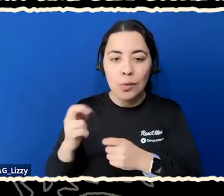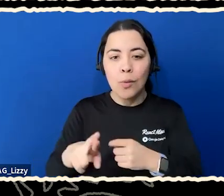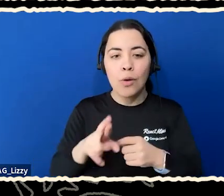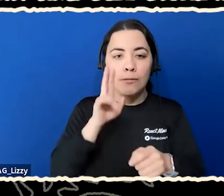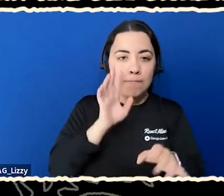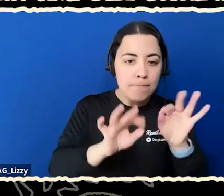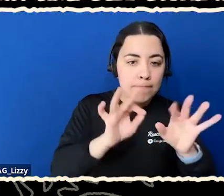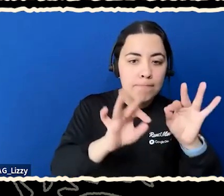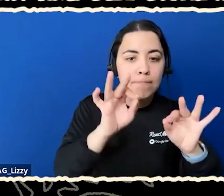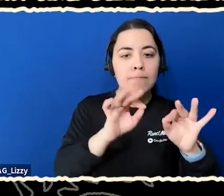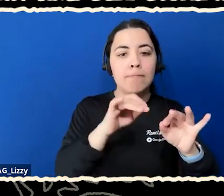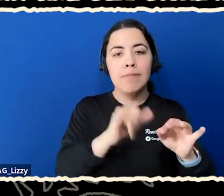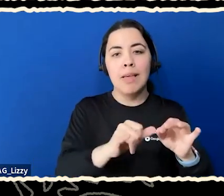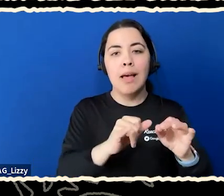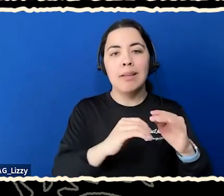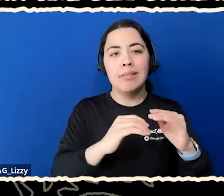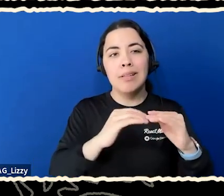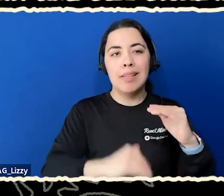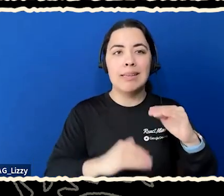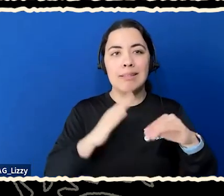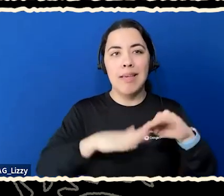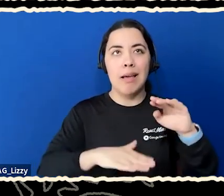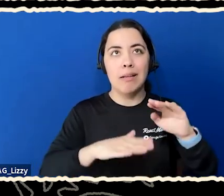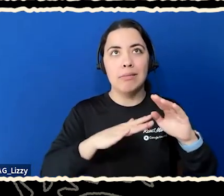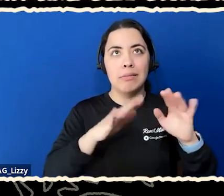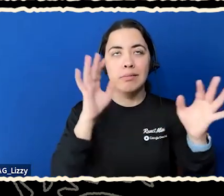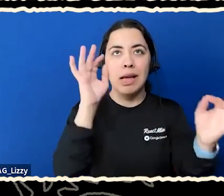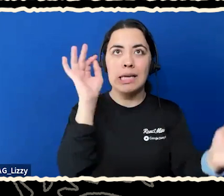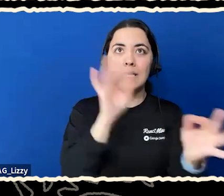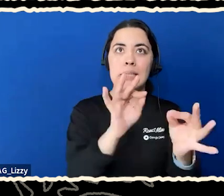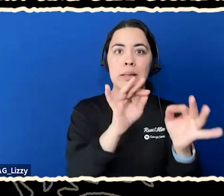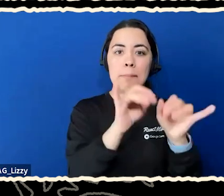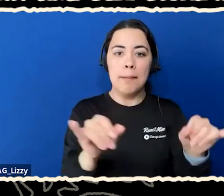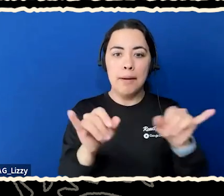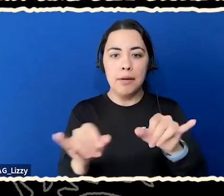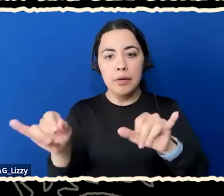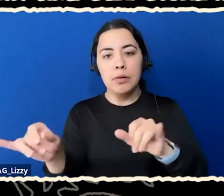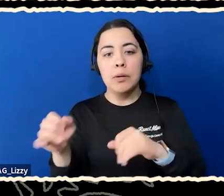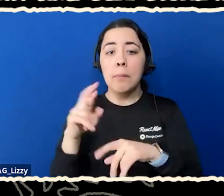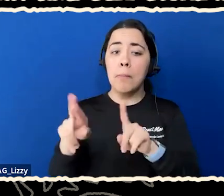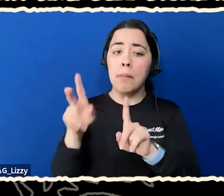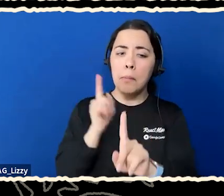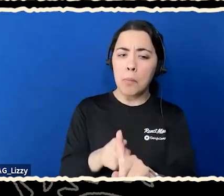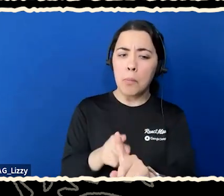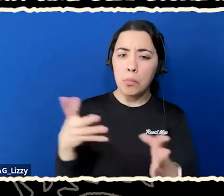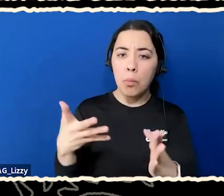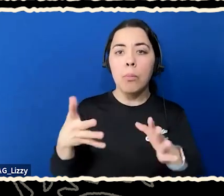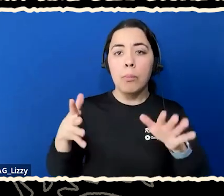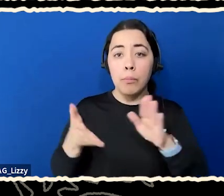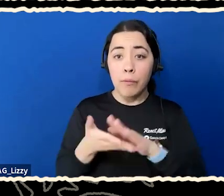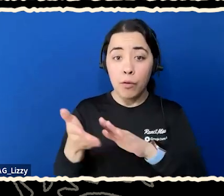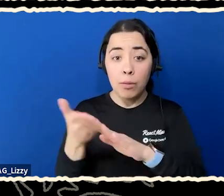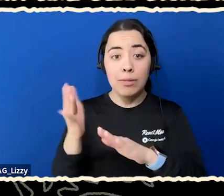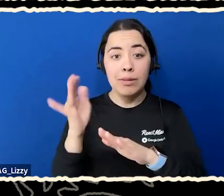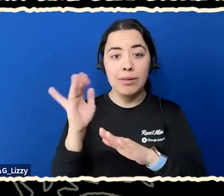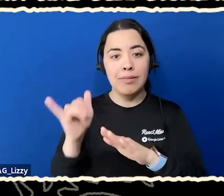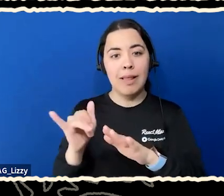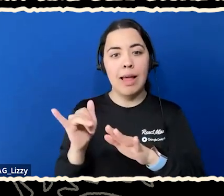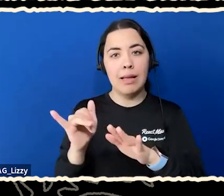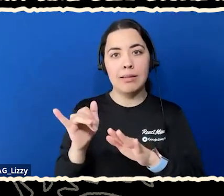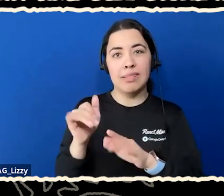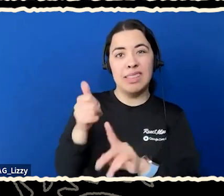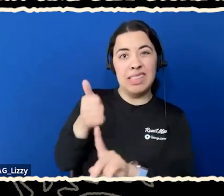is performance is a feature. Think about it, improve it, and your users will be happier. I'm Michał